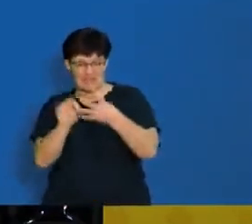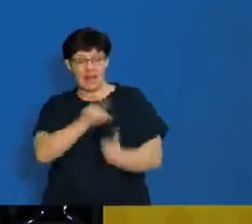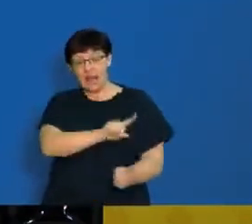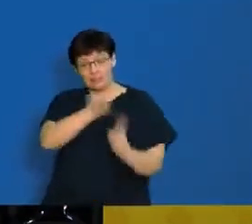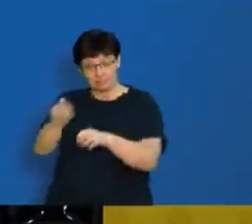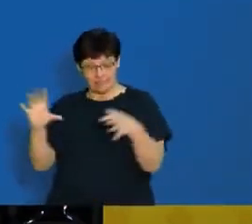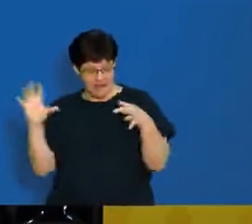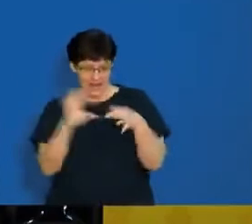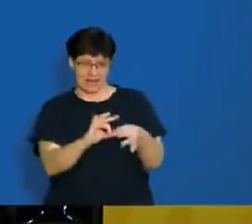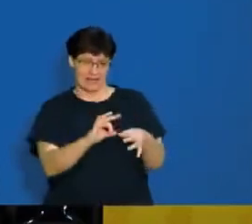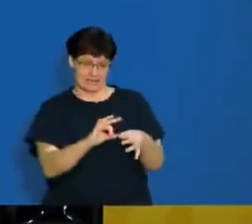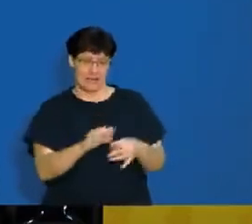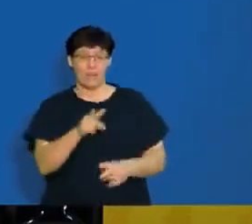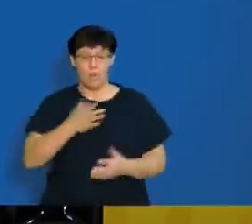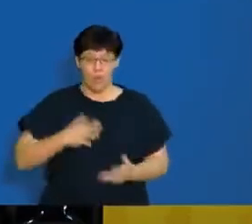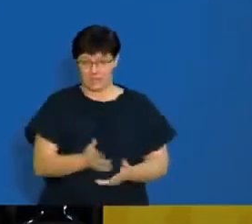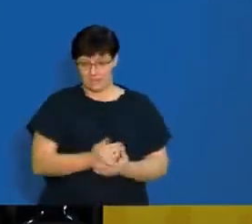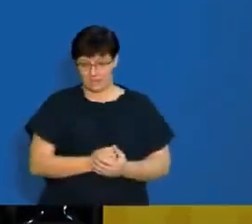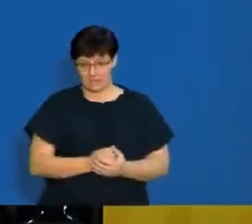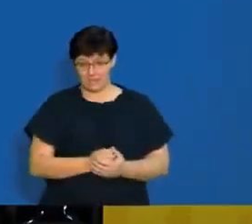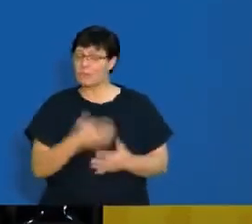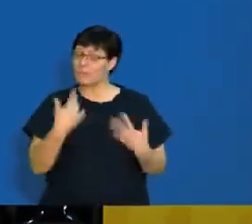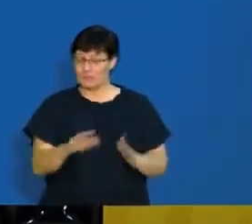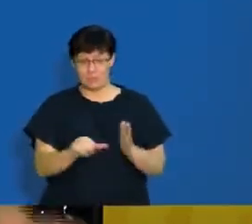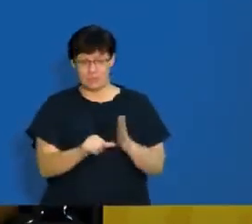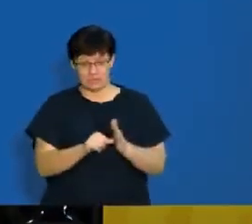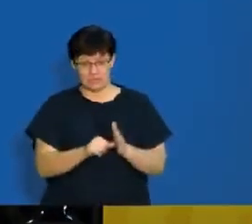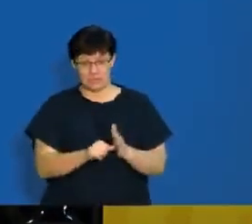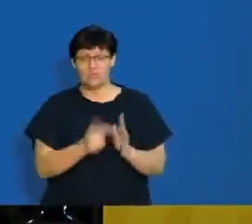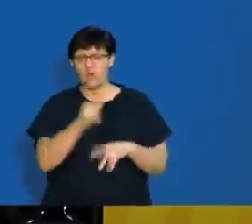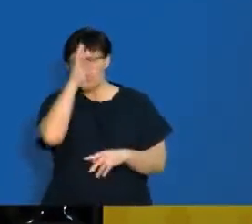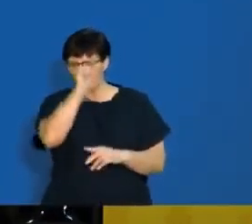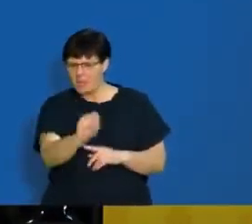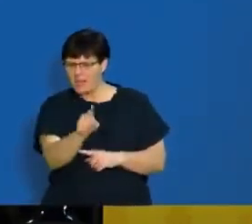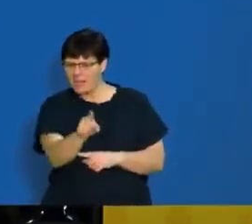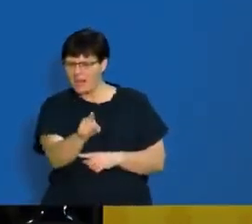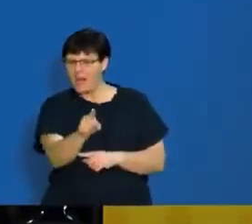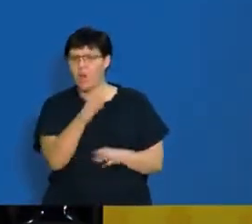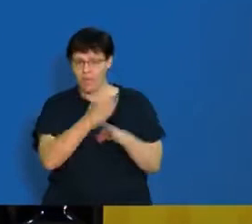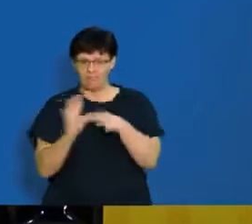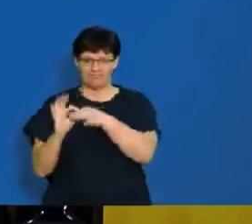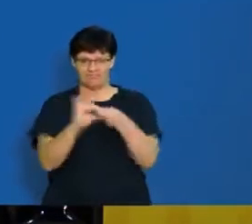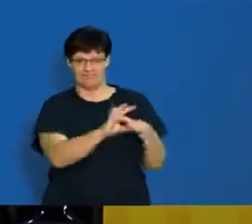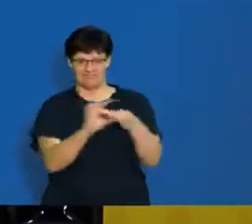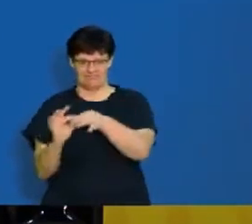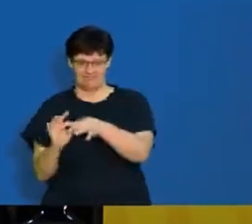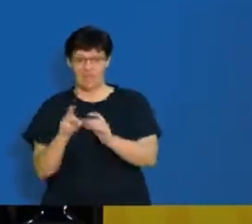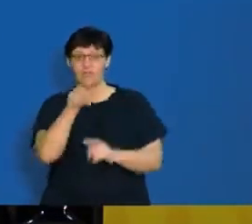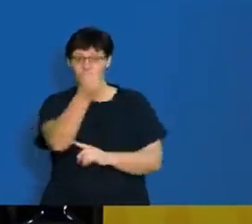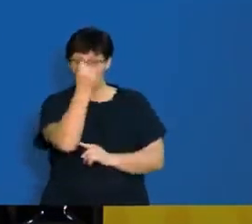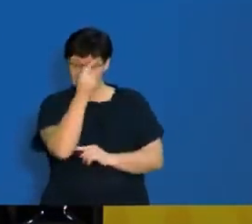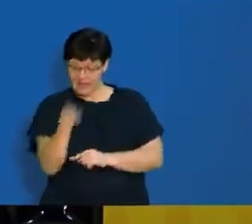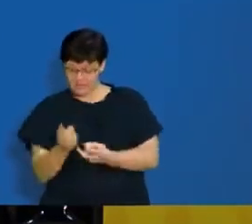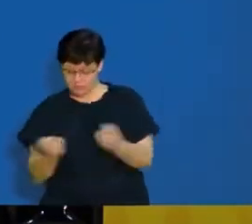question requires you to give. That is very important, guys. So remember, those things work hand in hand. It's your understanding of